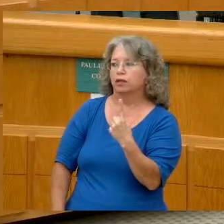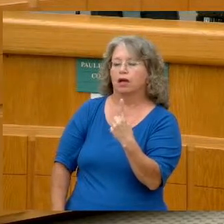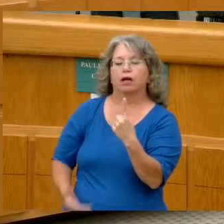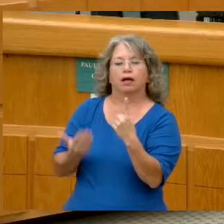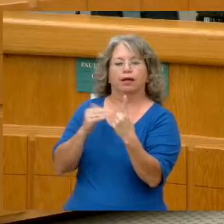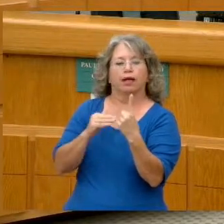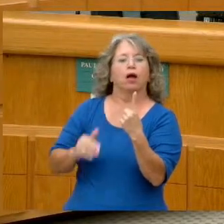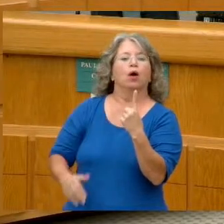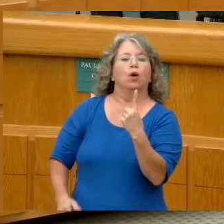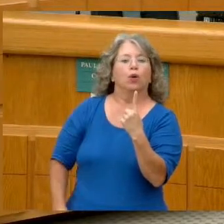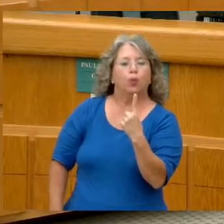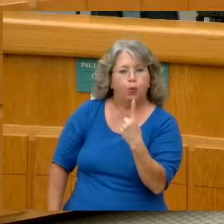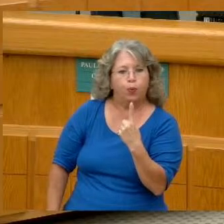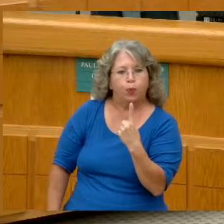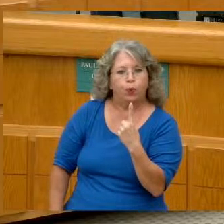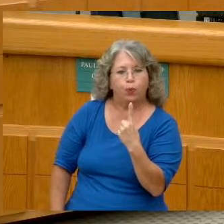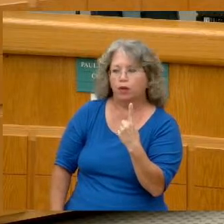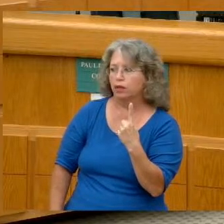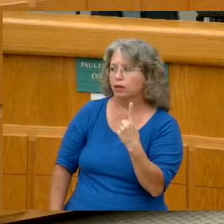Again.